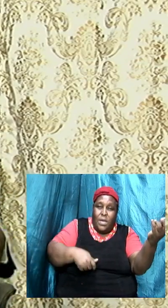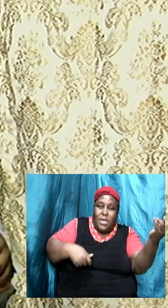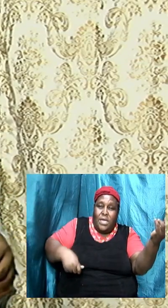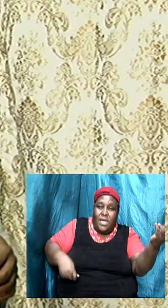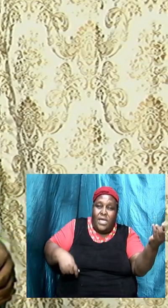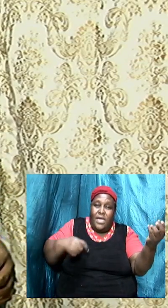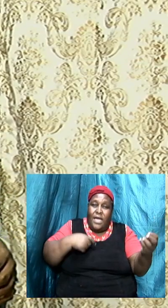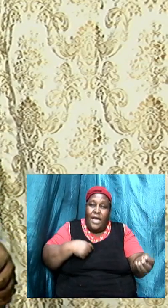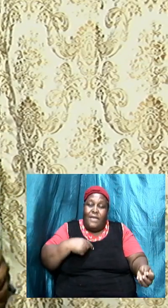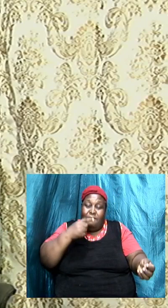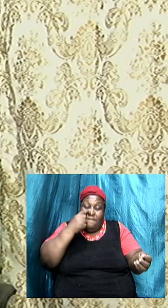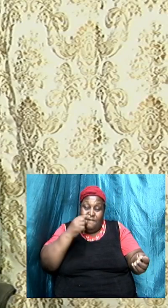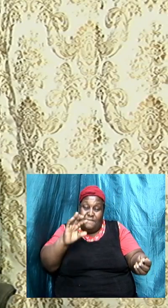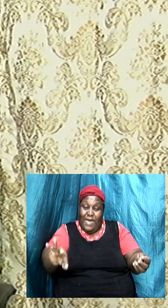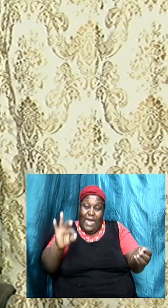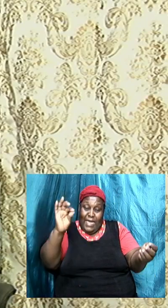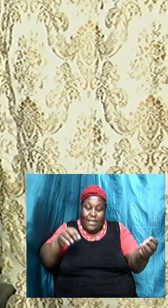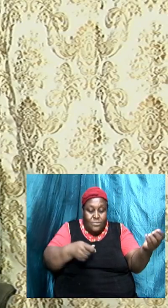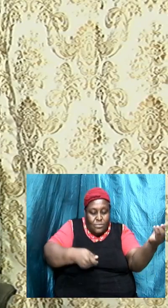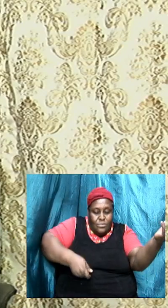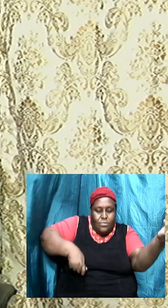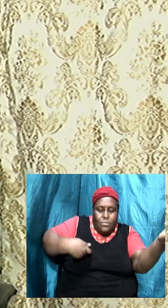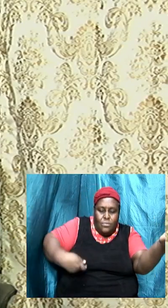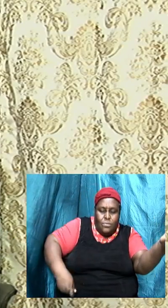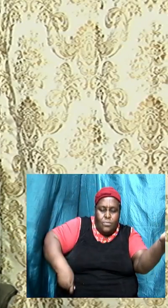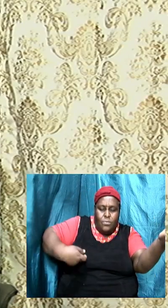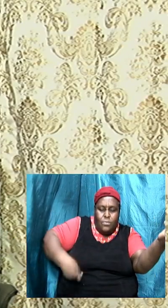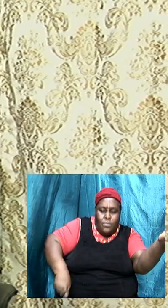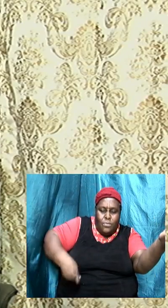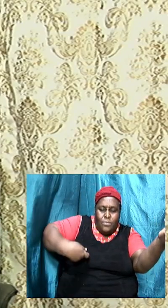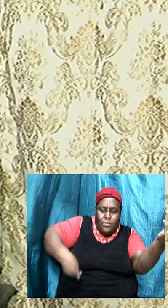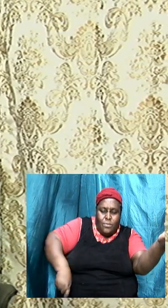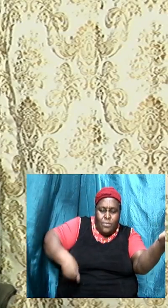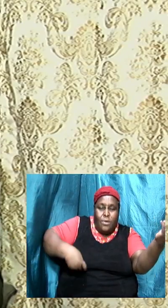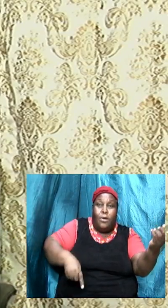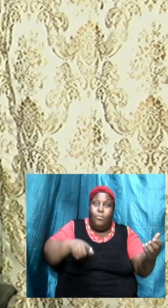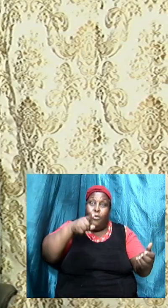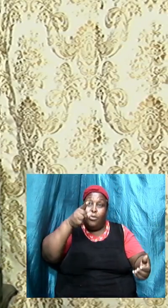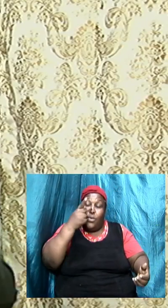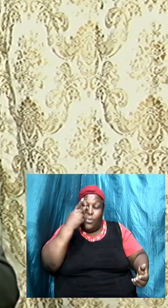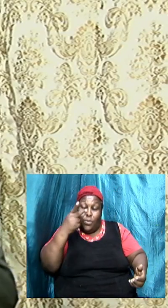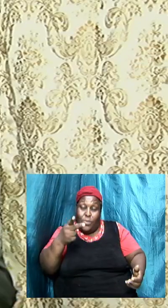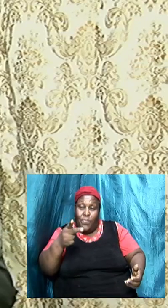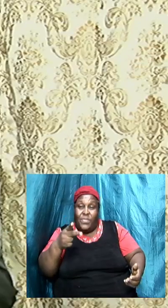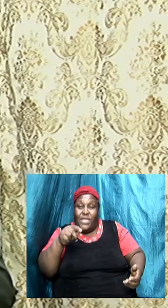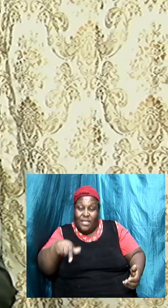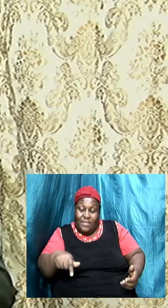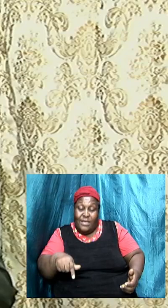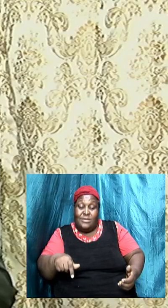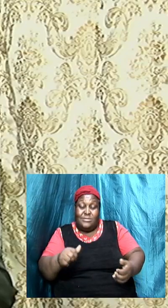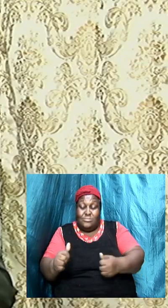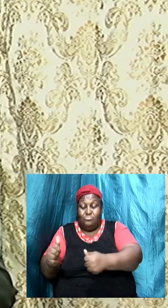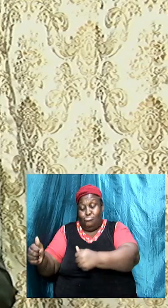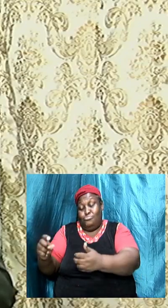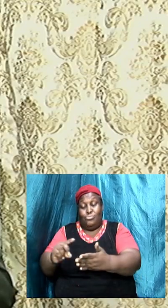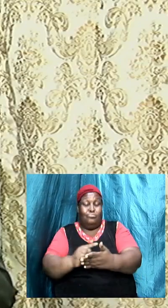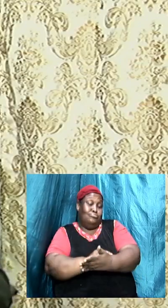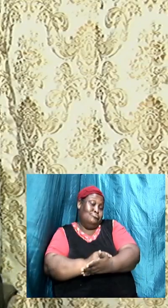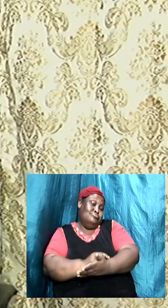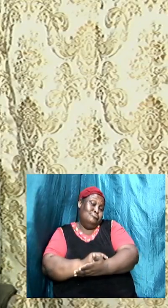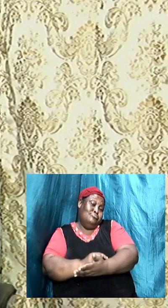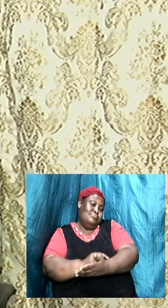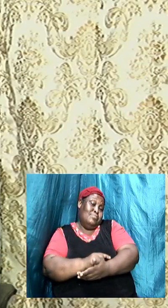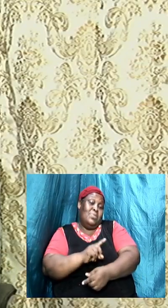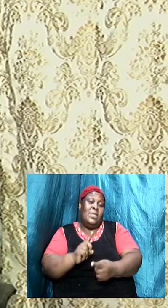man, but you looking for it. I found the thing, man. This apostle's doctrine. So